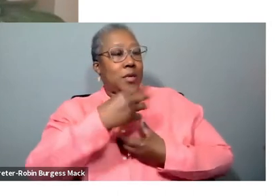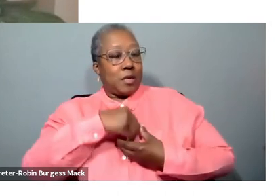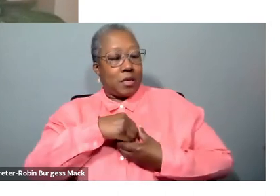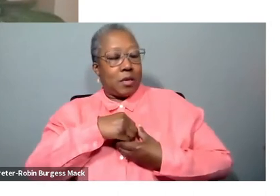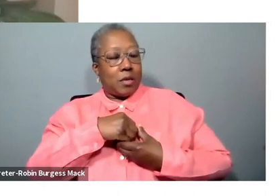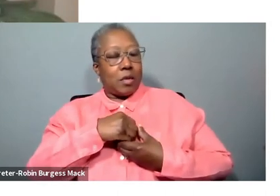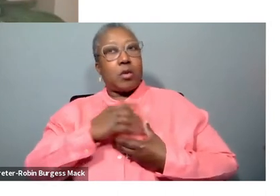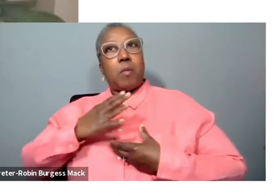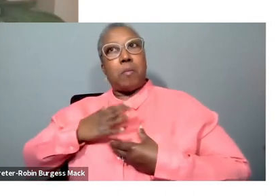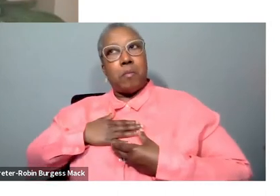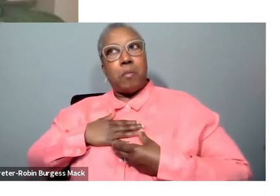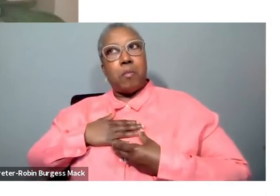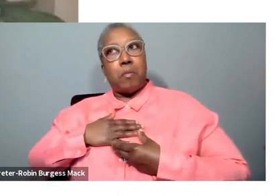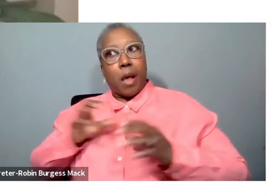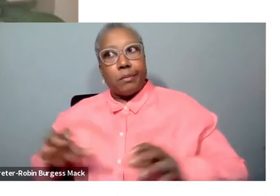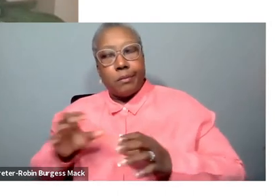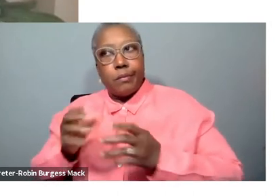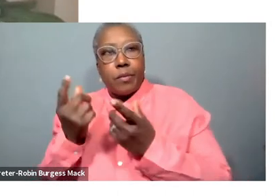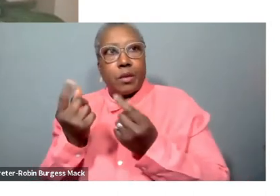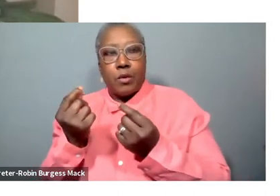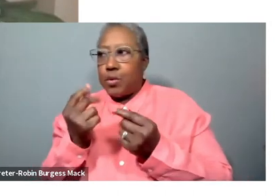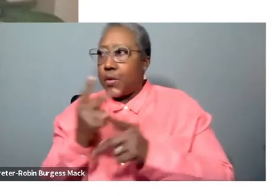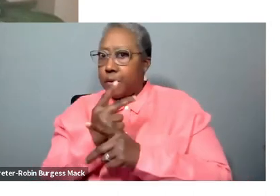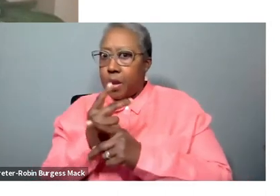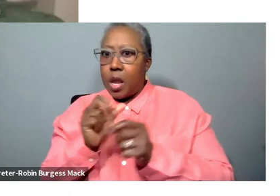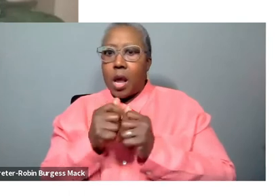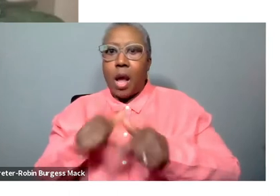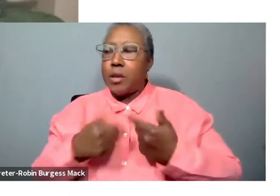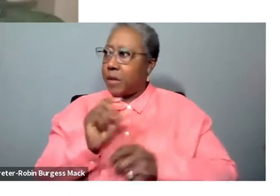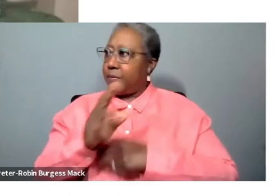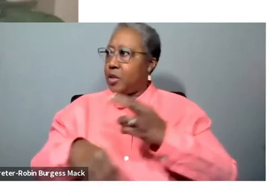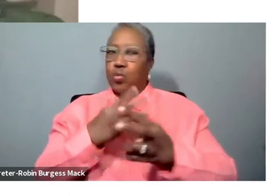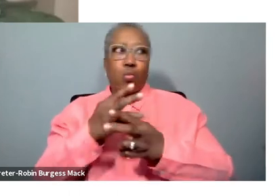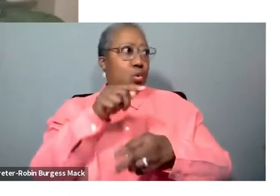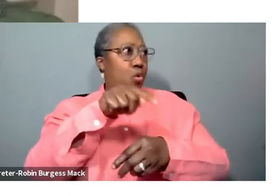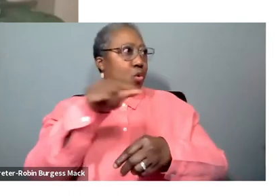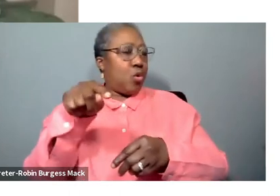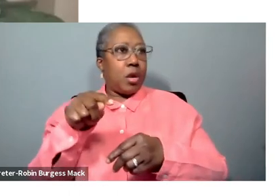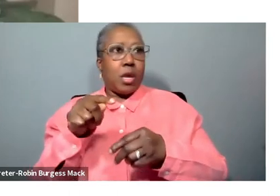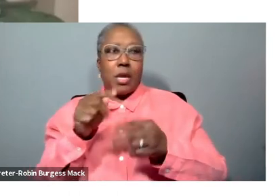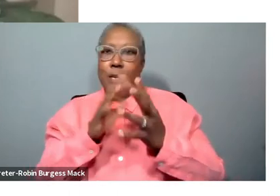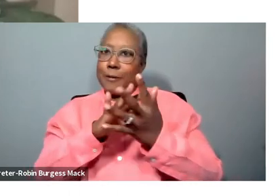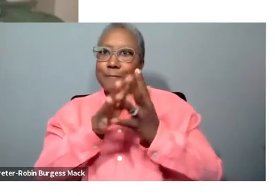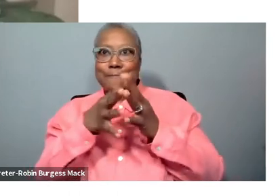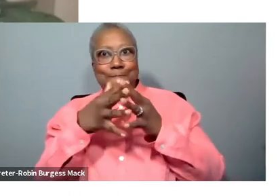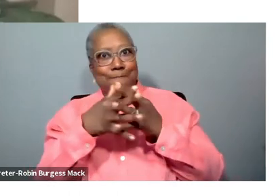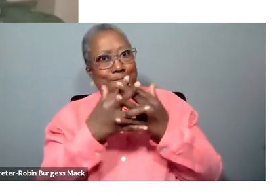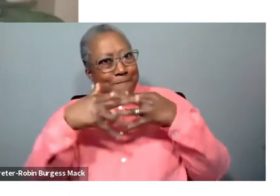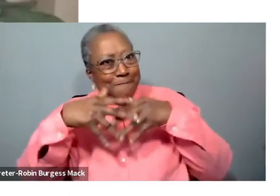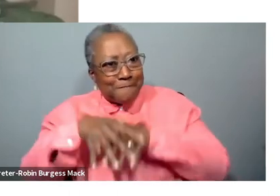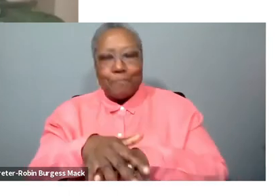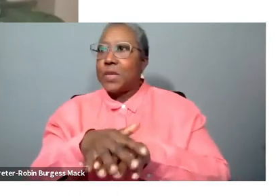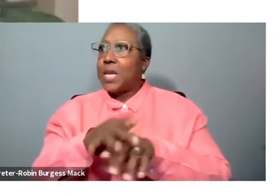task of figuring out how to live in a world which is intricately connected and